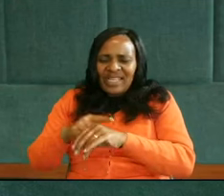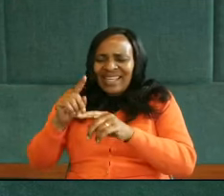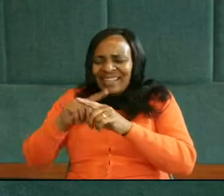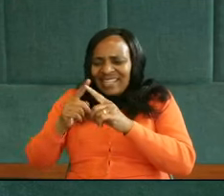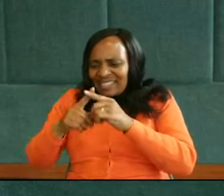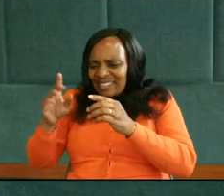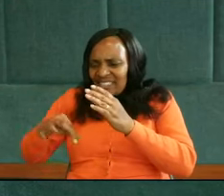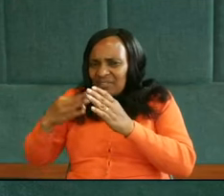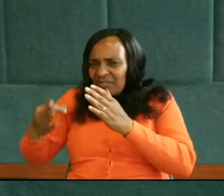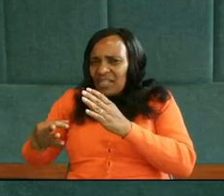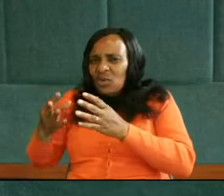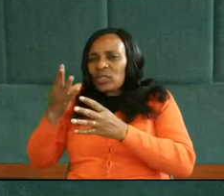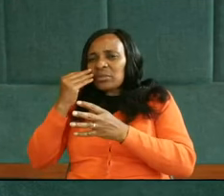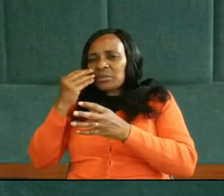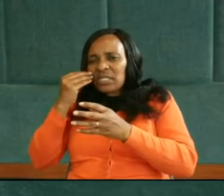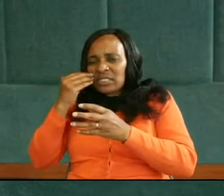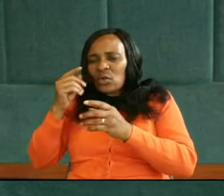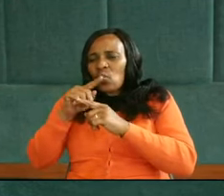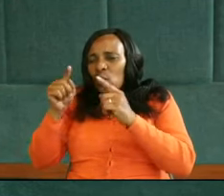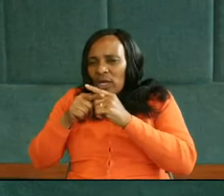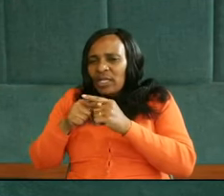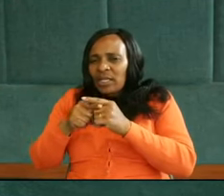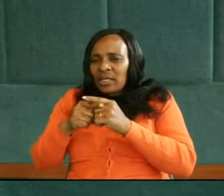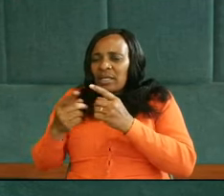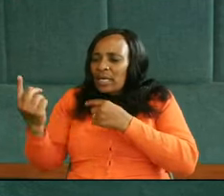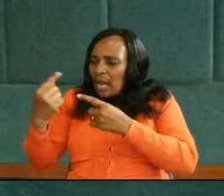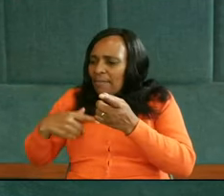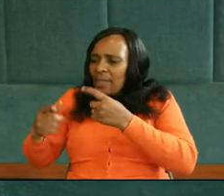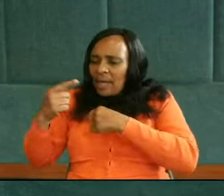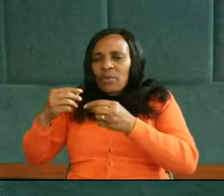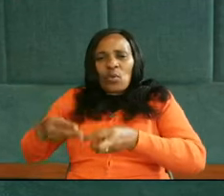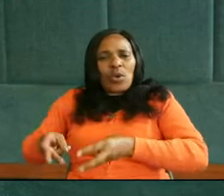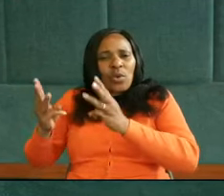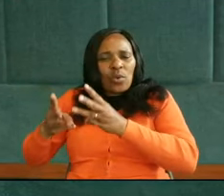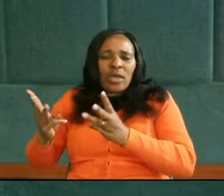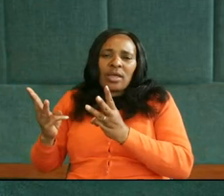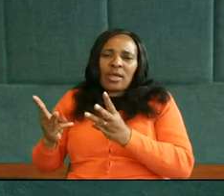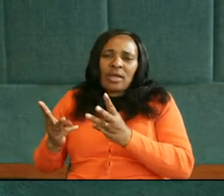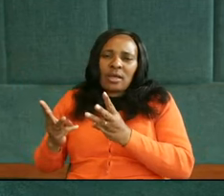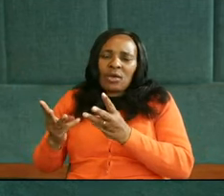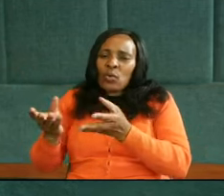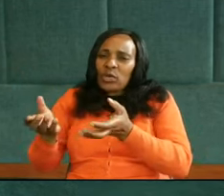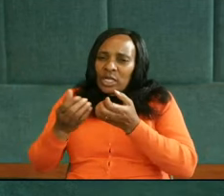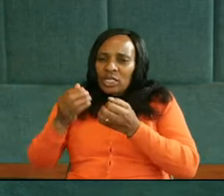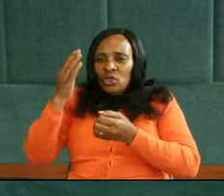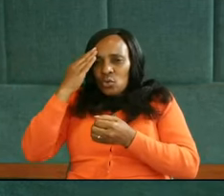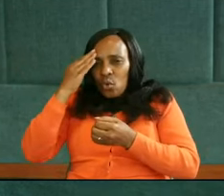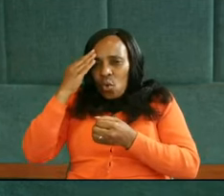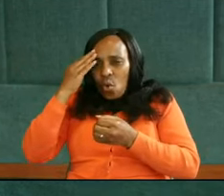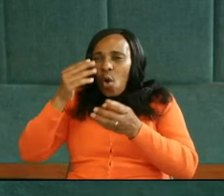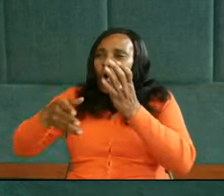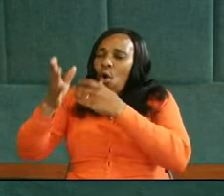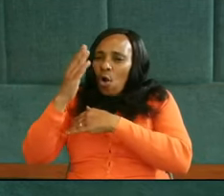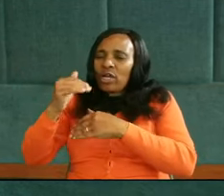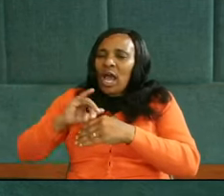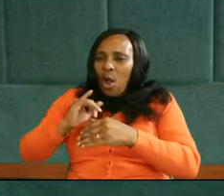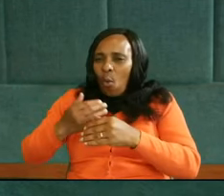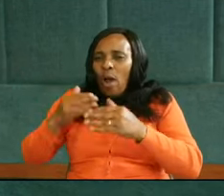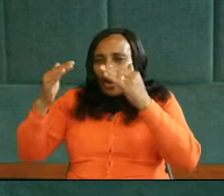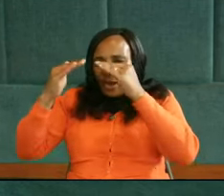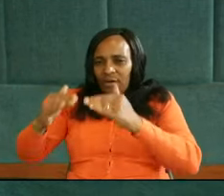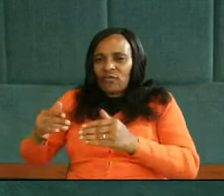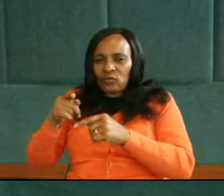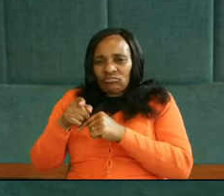that we experience, when we experience them, because they are coming our way, we need to know that God is our refuge.